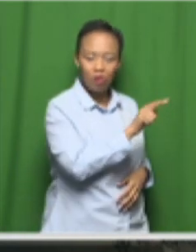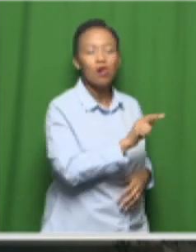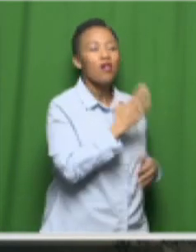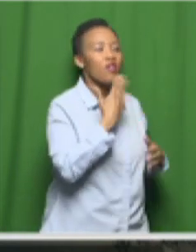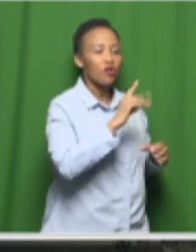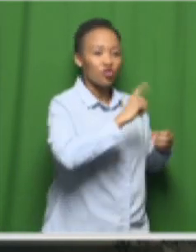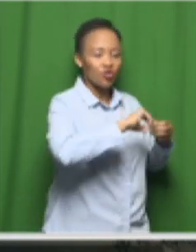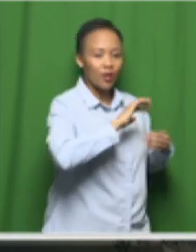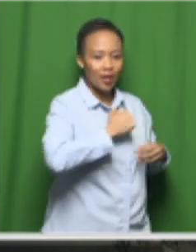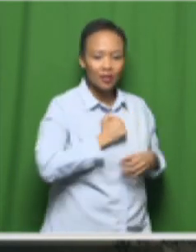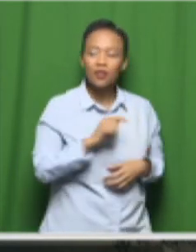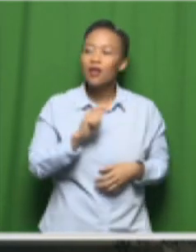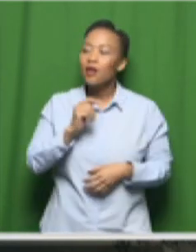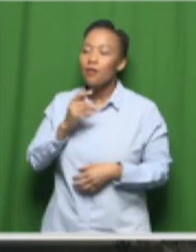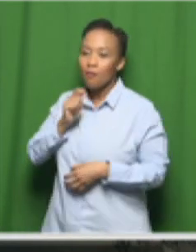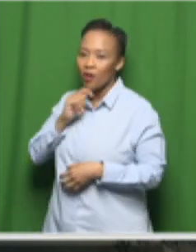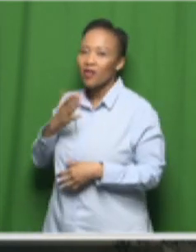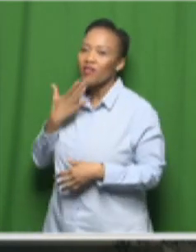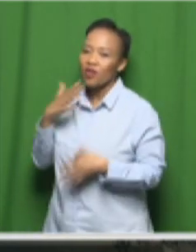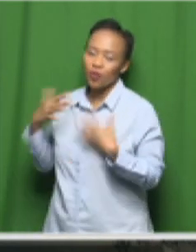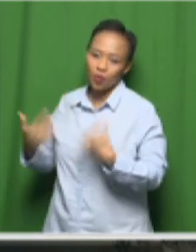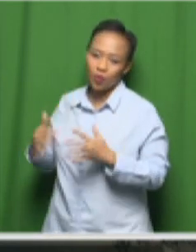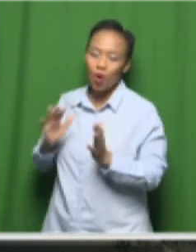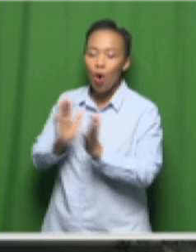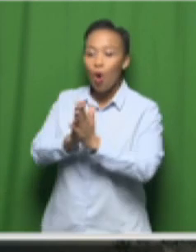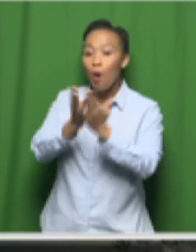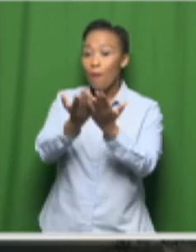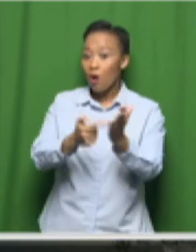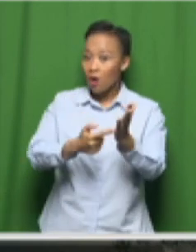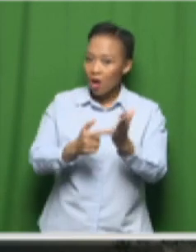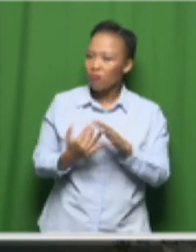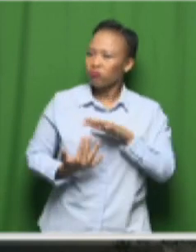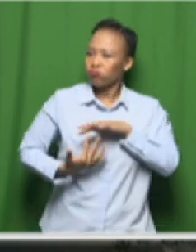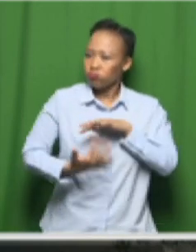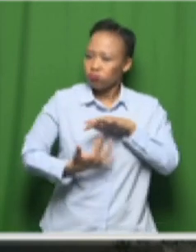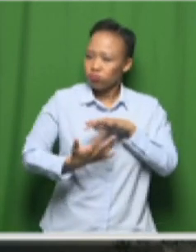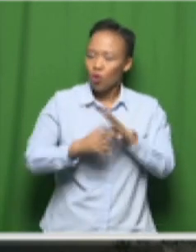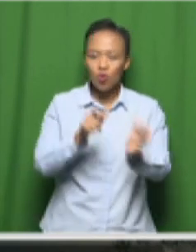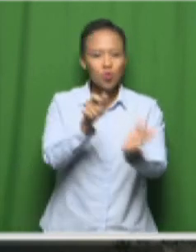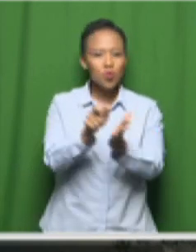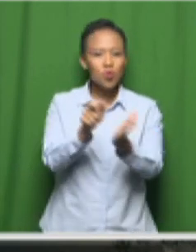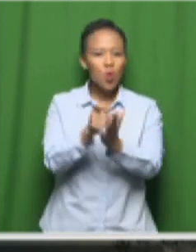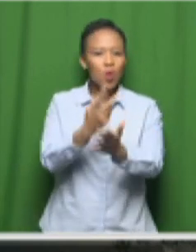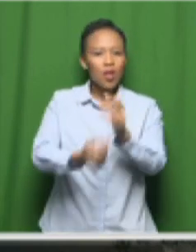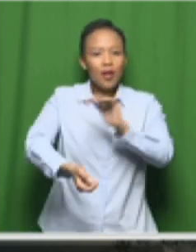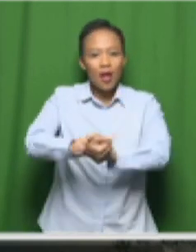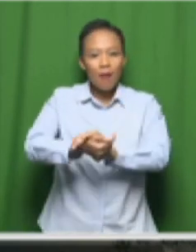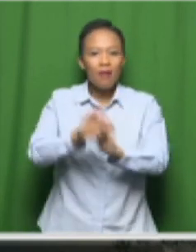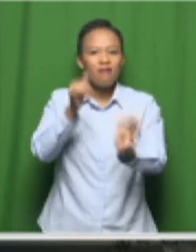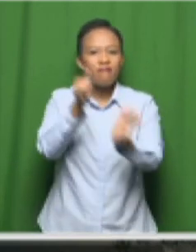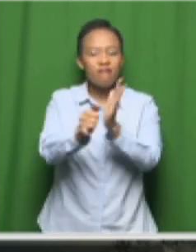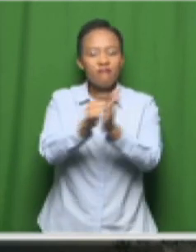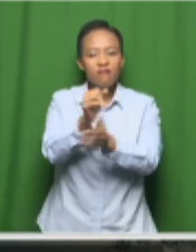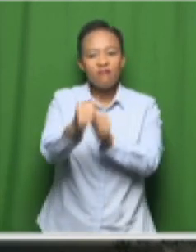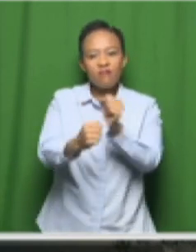First of all, what inspired you to write a book about the tragic events that occurred at Sizzlers in 2003? Could it be the fact